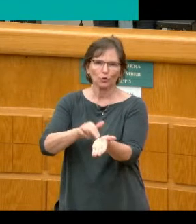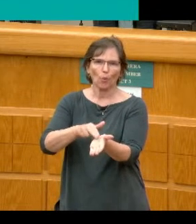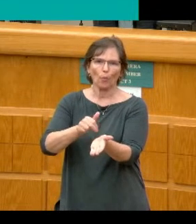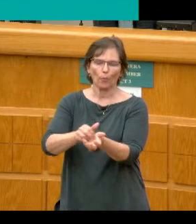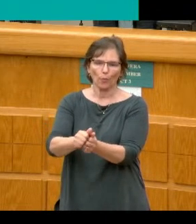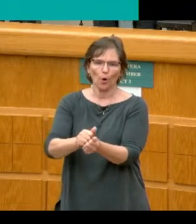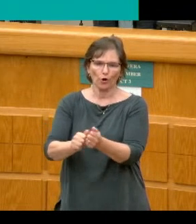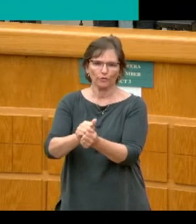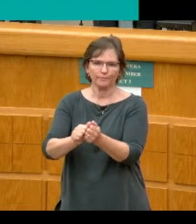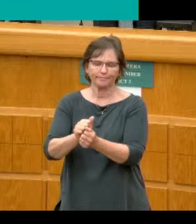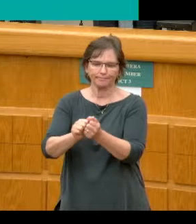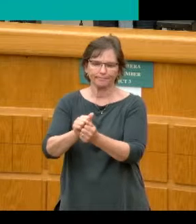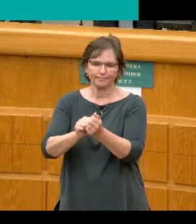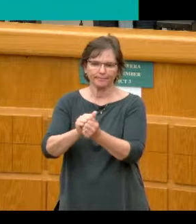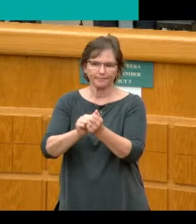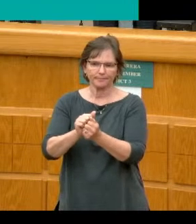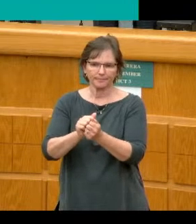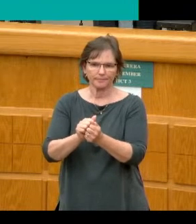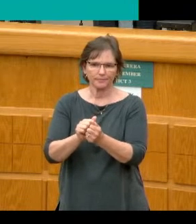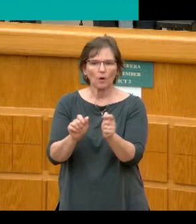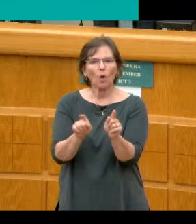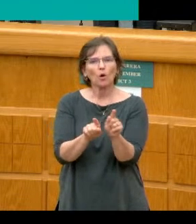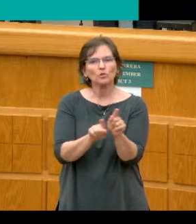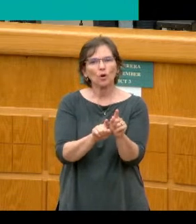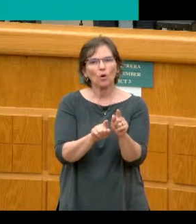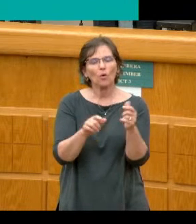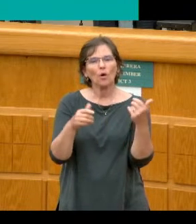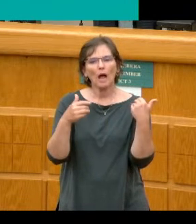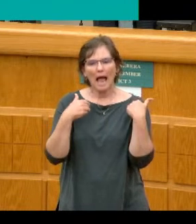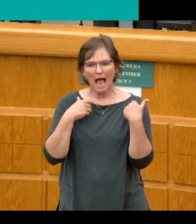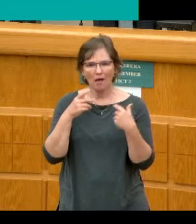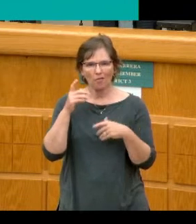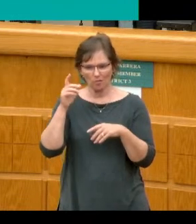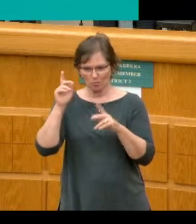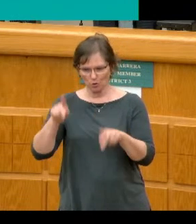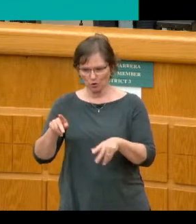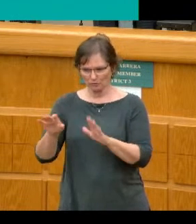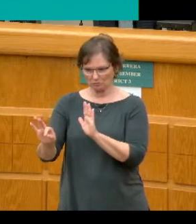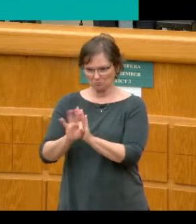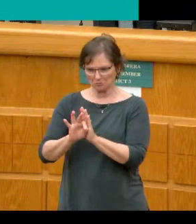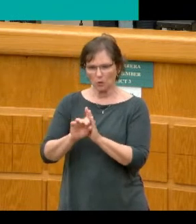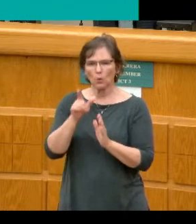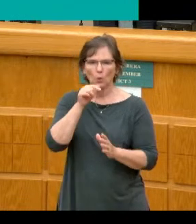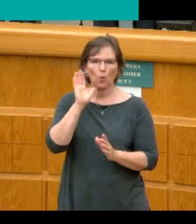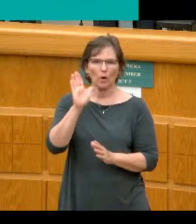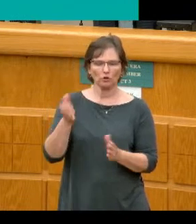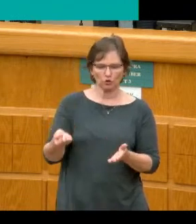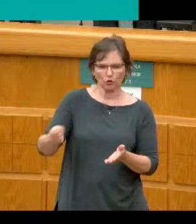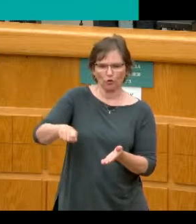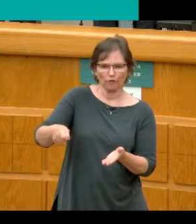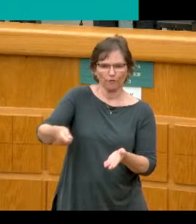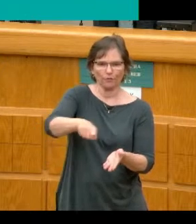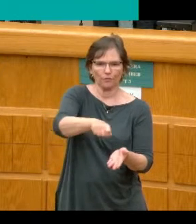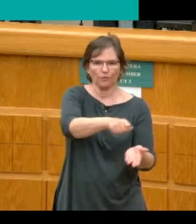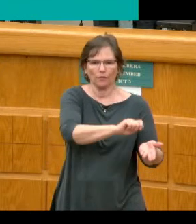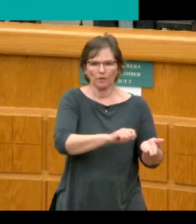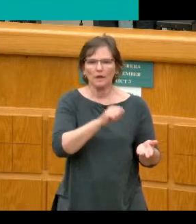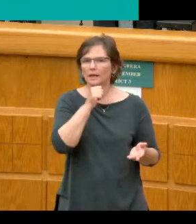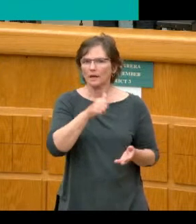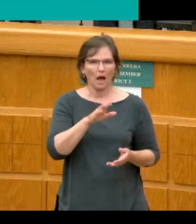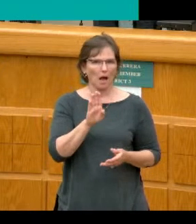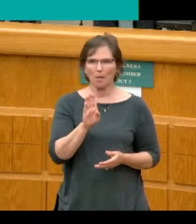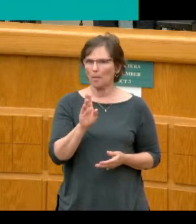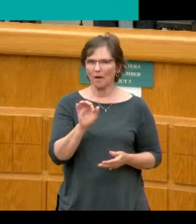Having hand sanitizer available in the area, but hand washing would still be preferable for about